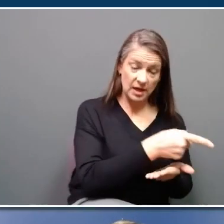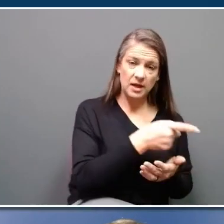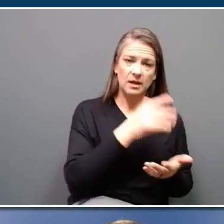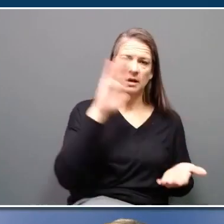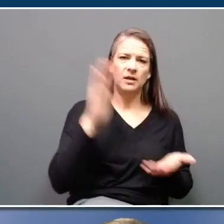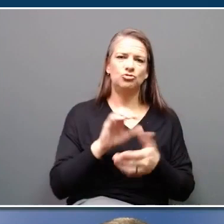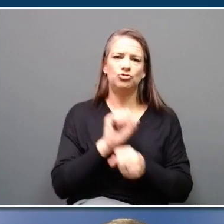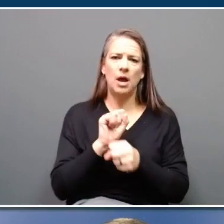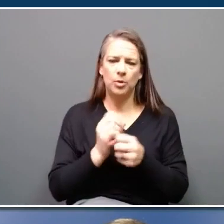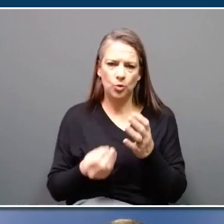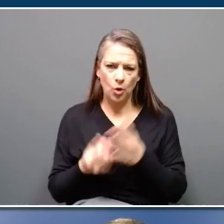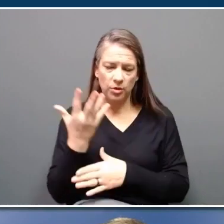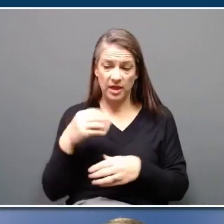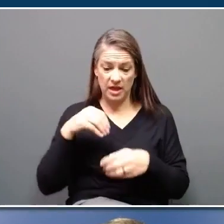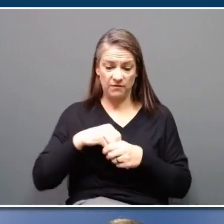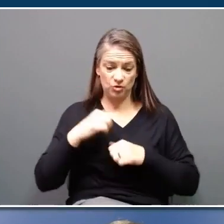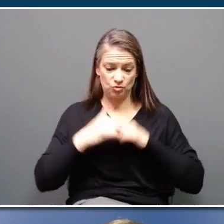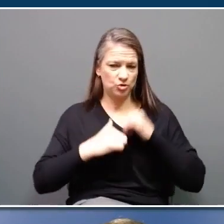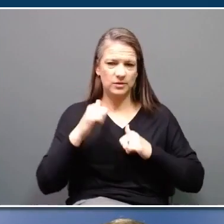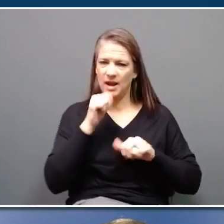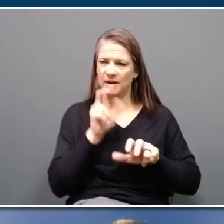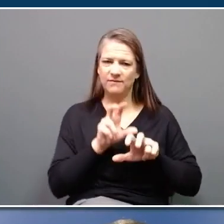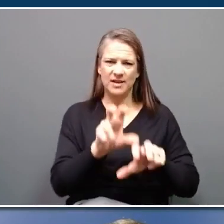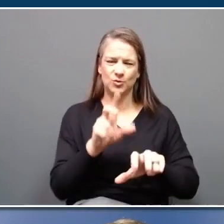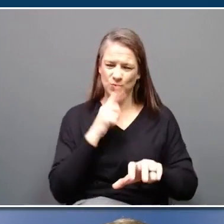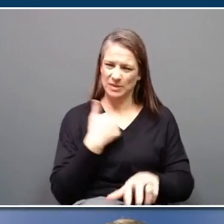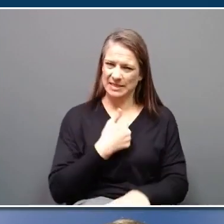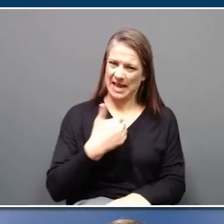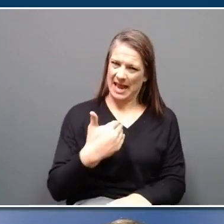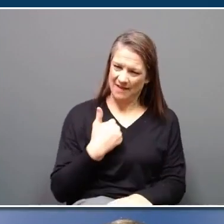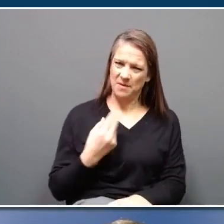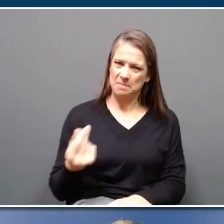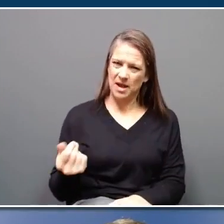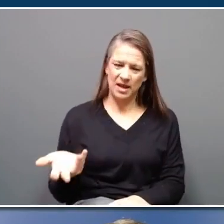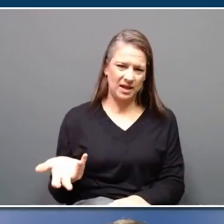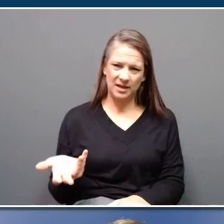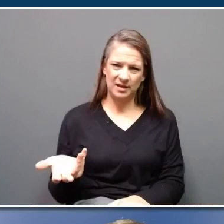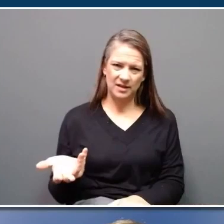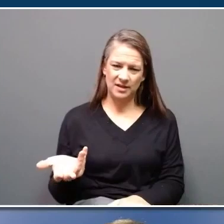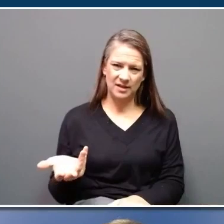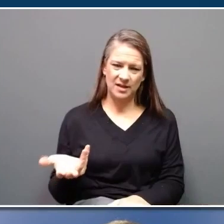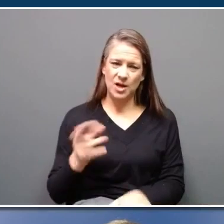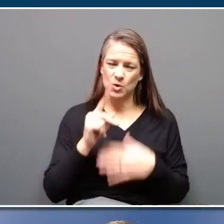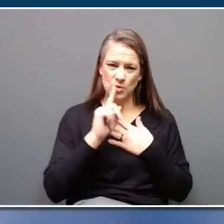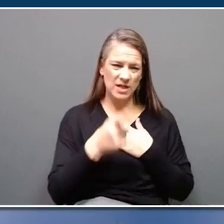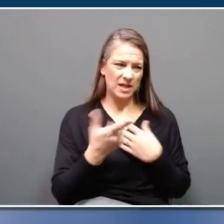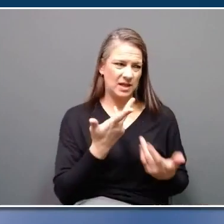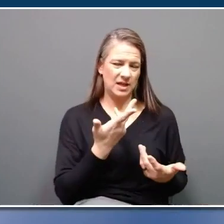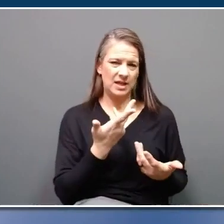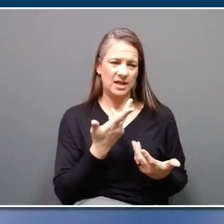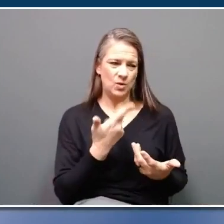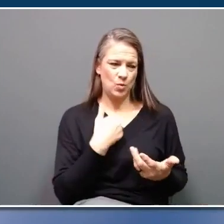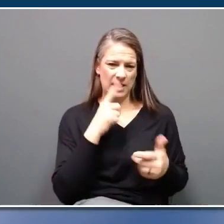infrastructure does not invest at a time when we have the money and truly can not just move forward,